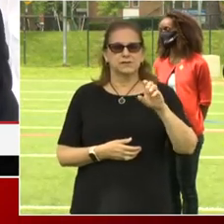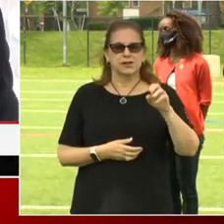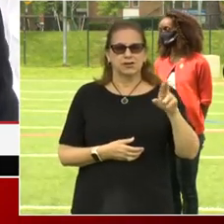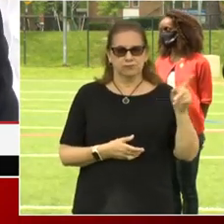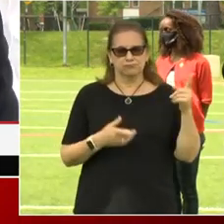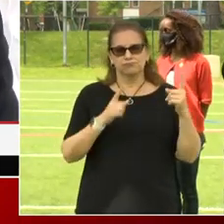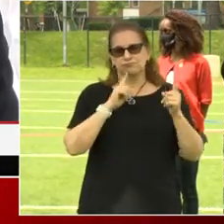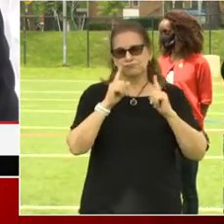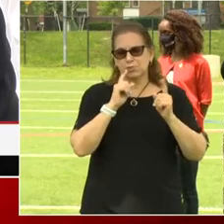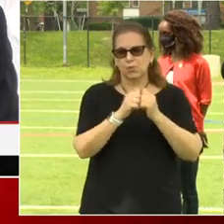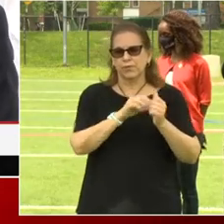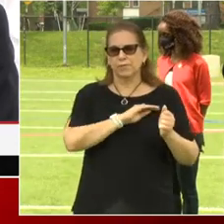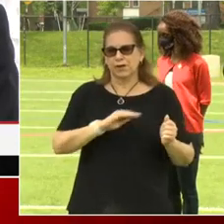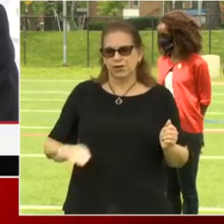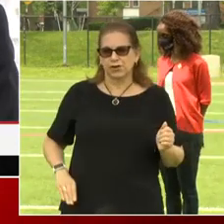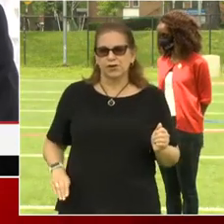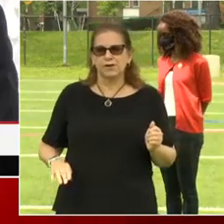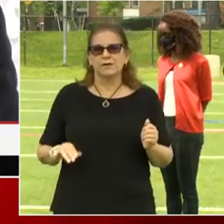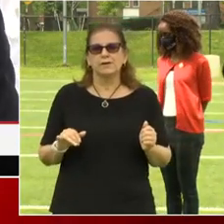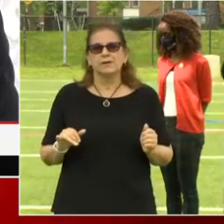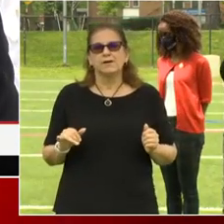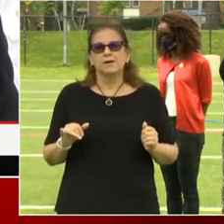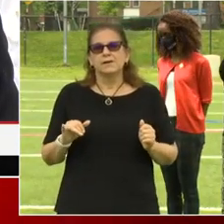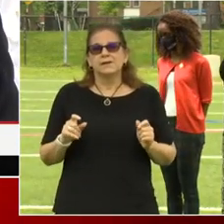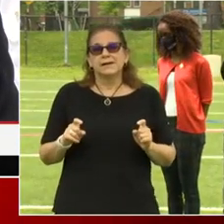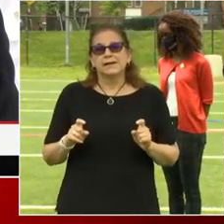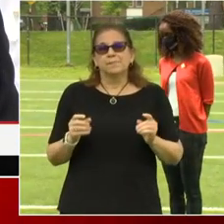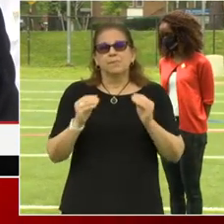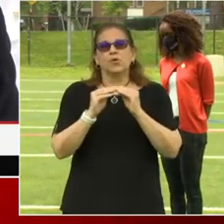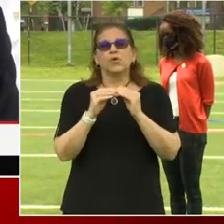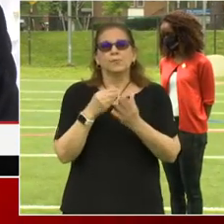mayor on this, that there's some additional funding that's going